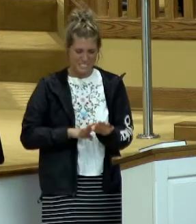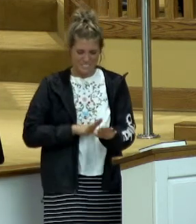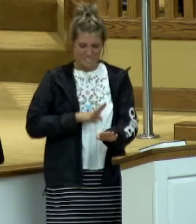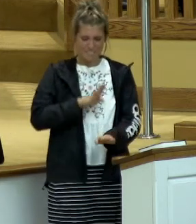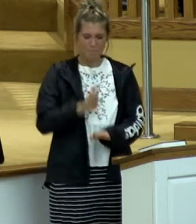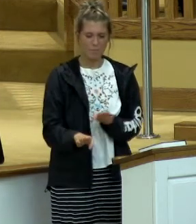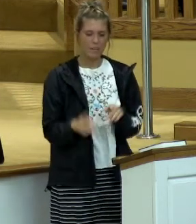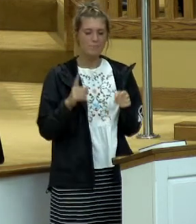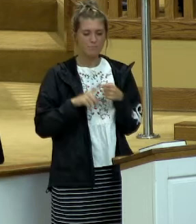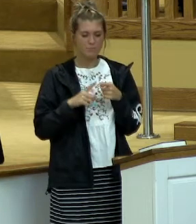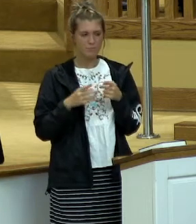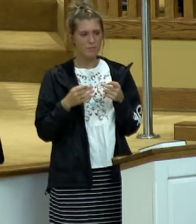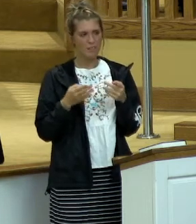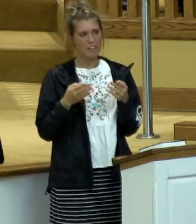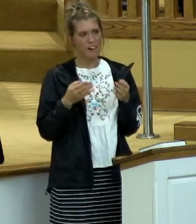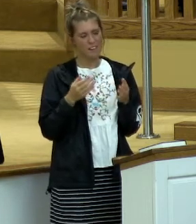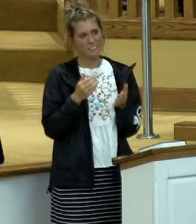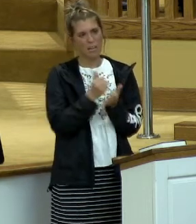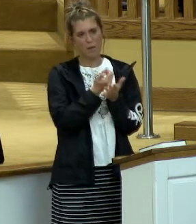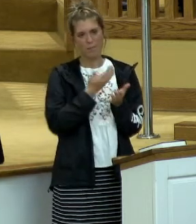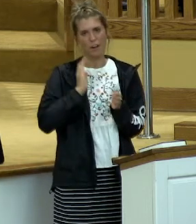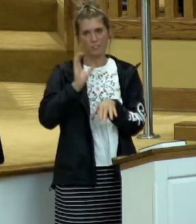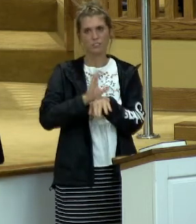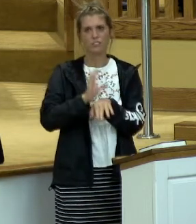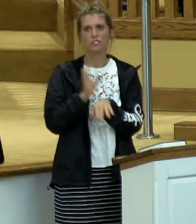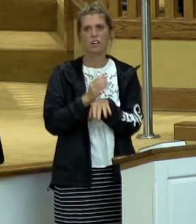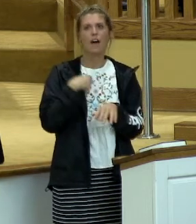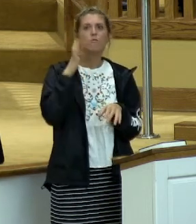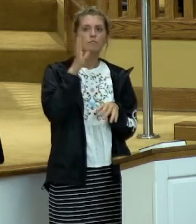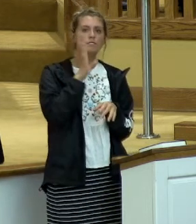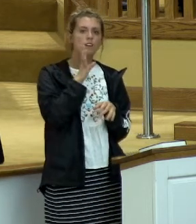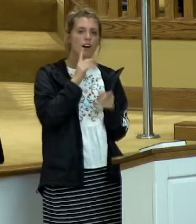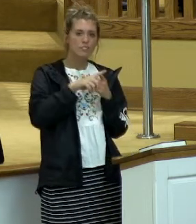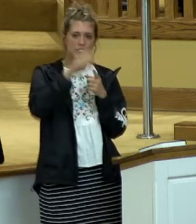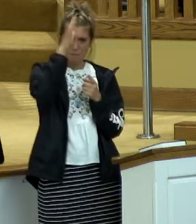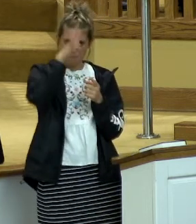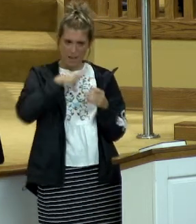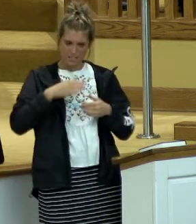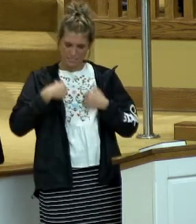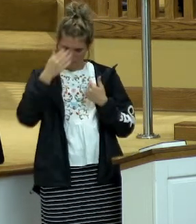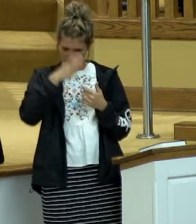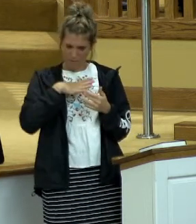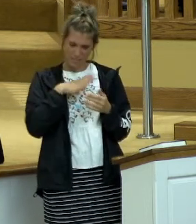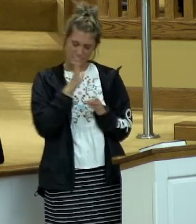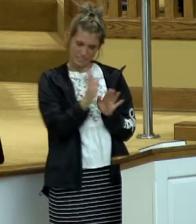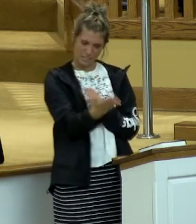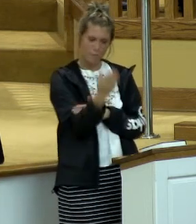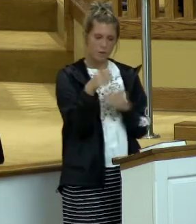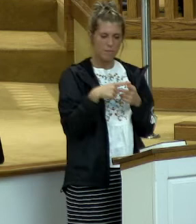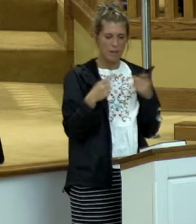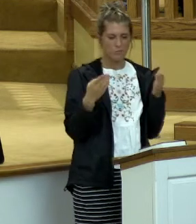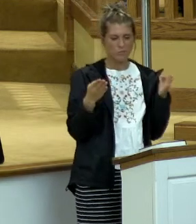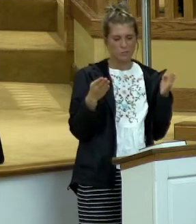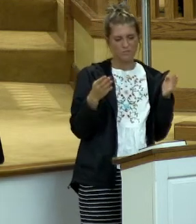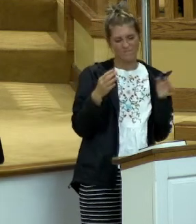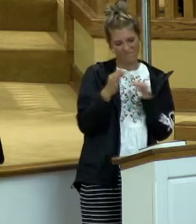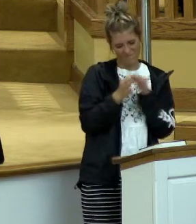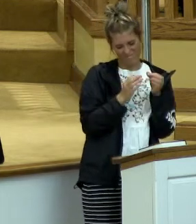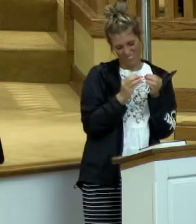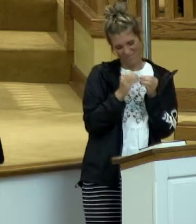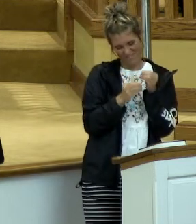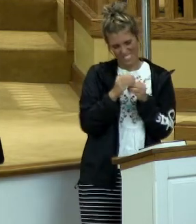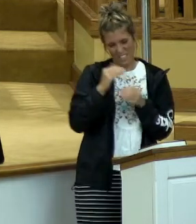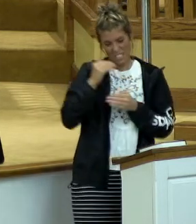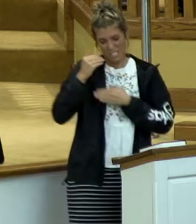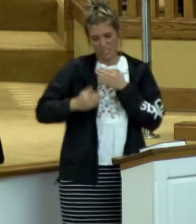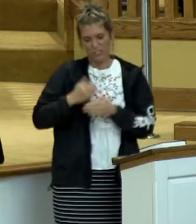closing the generation gap in our church. I am going to be talking to the men and young men this Sunday morning a little bit about closing the generation gap while the ladies